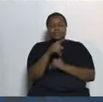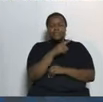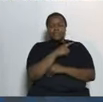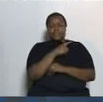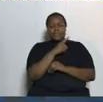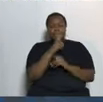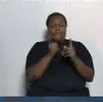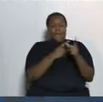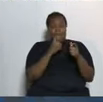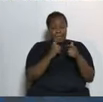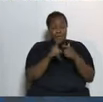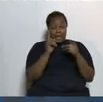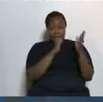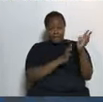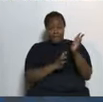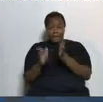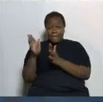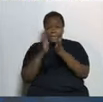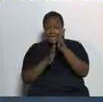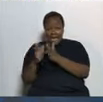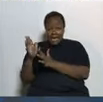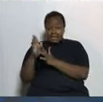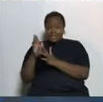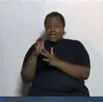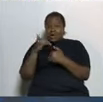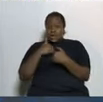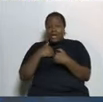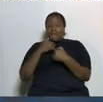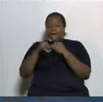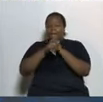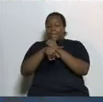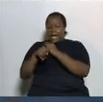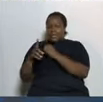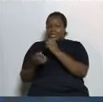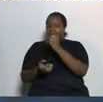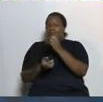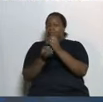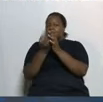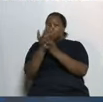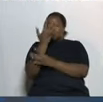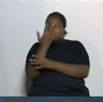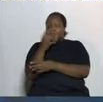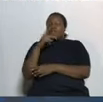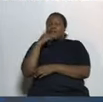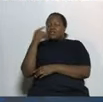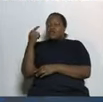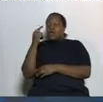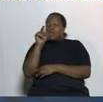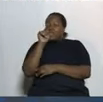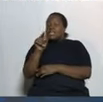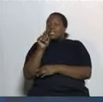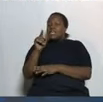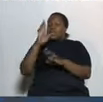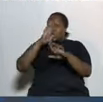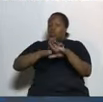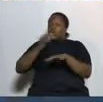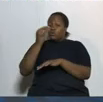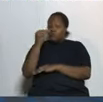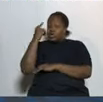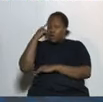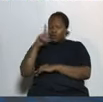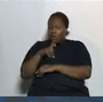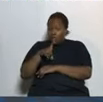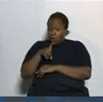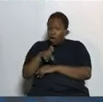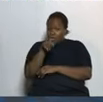And here's this plant growing up in the center of it, okay? Now, it's the favorite food of the caterpillar. And here's what they